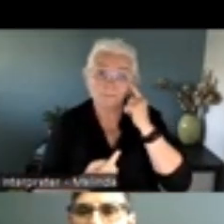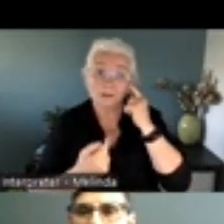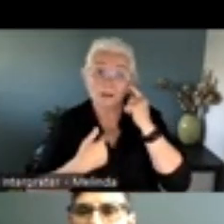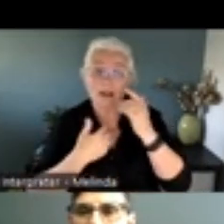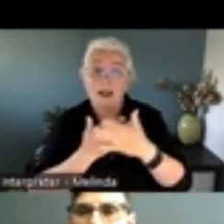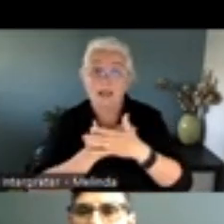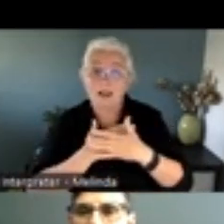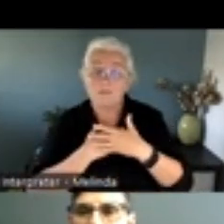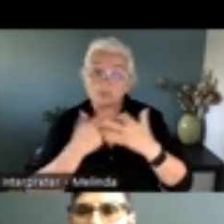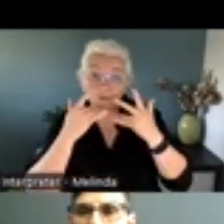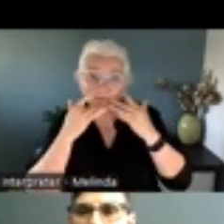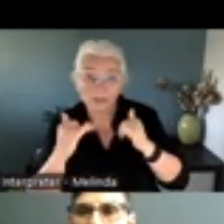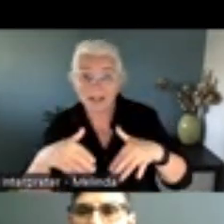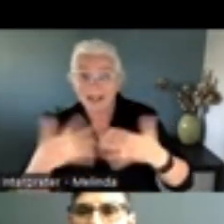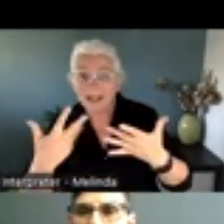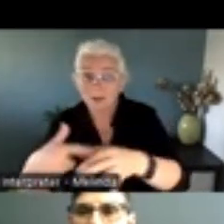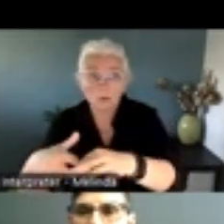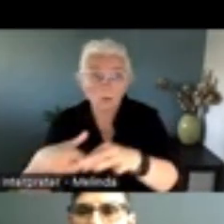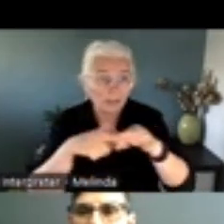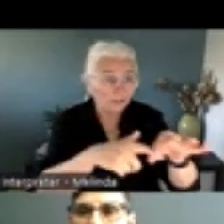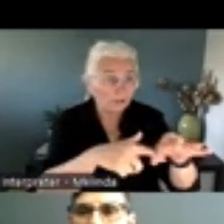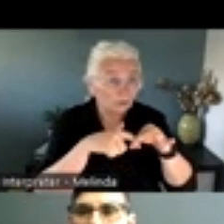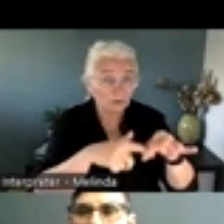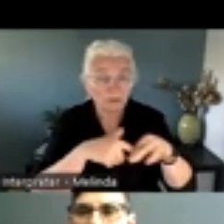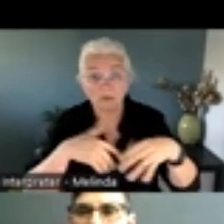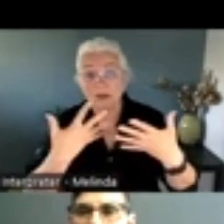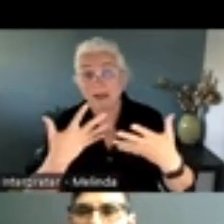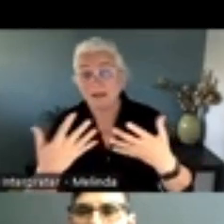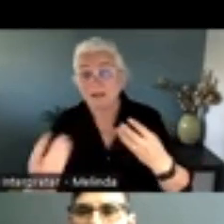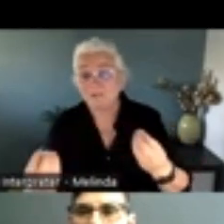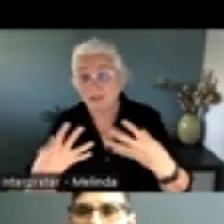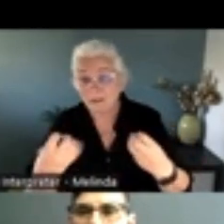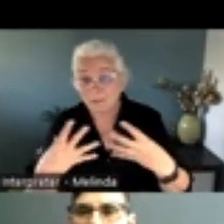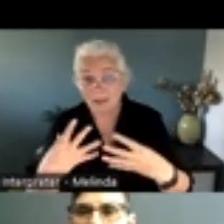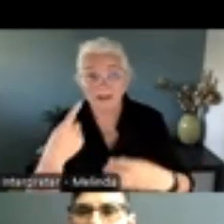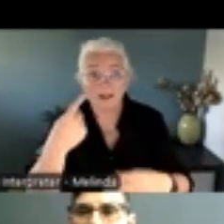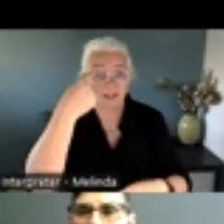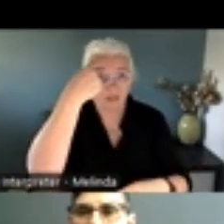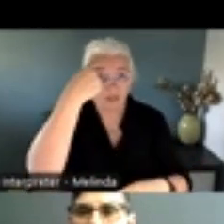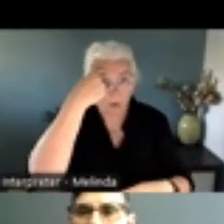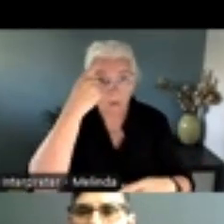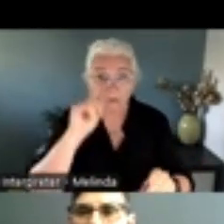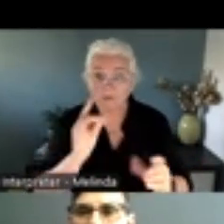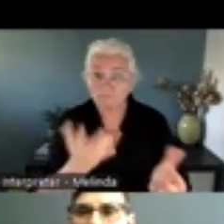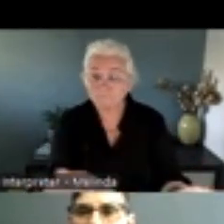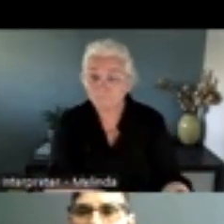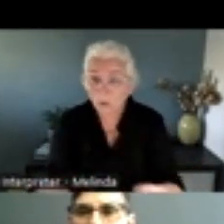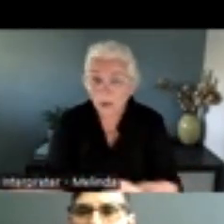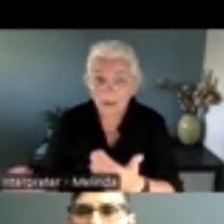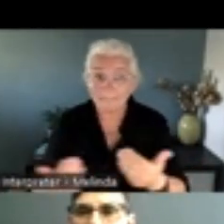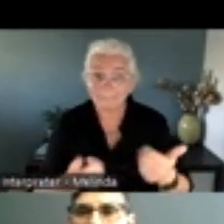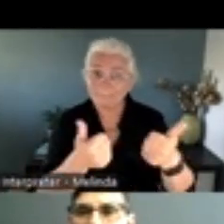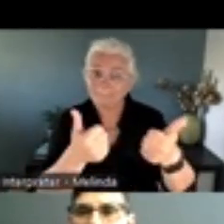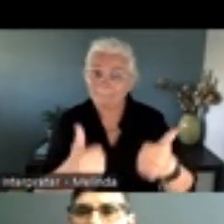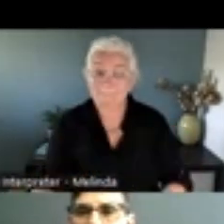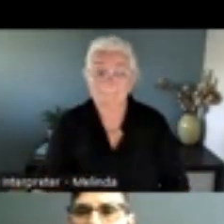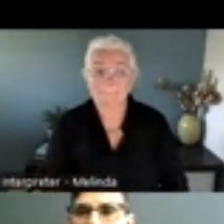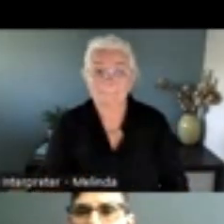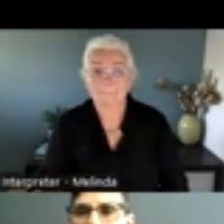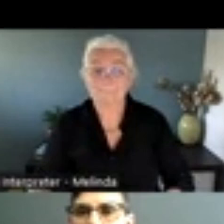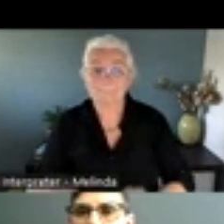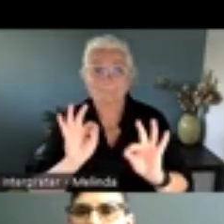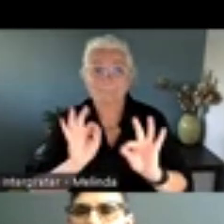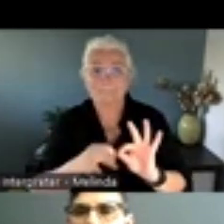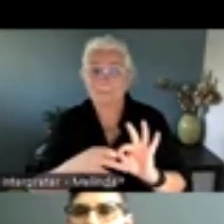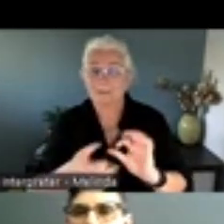to check, does anybody have any questions, any thoughts, any feedback? Would be wonderful. Oh, and thank you,